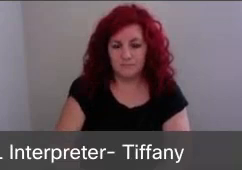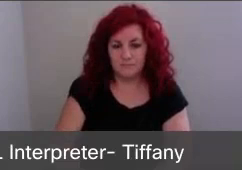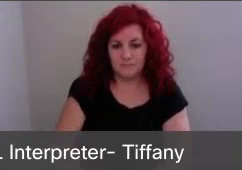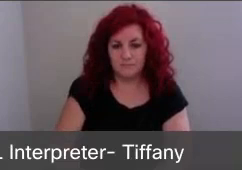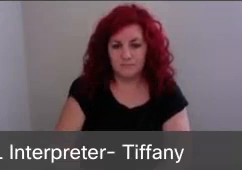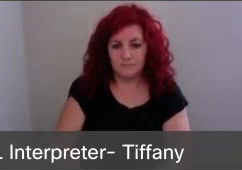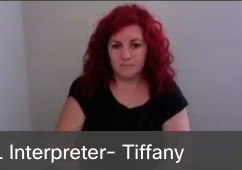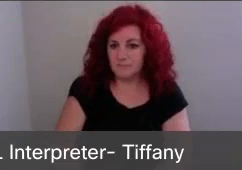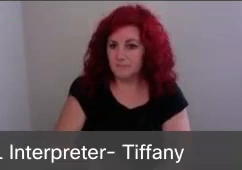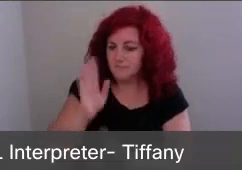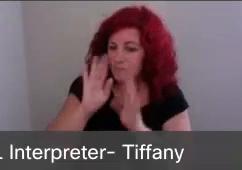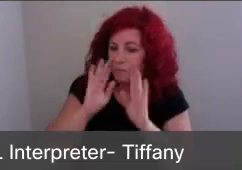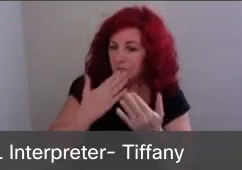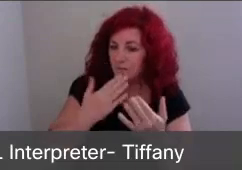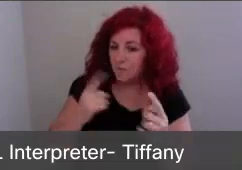Hello, and thank you for being here.